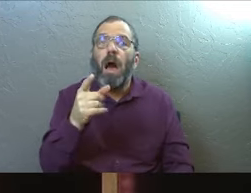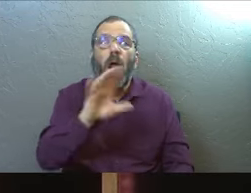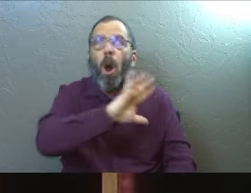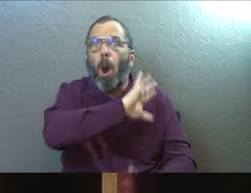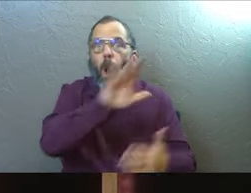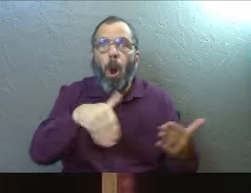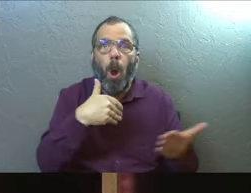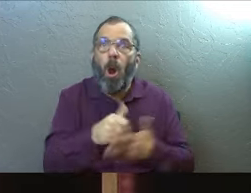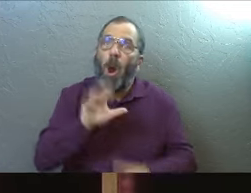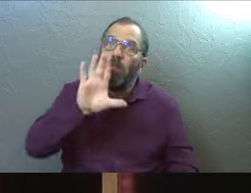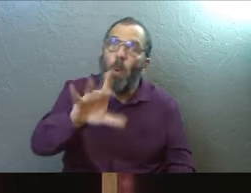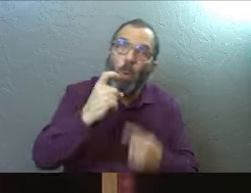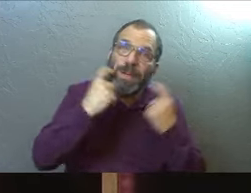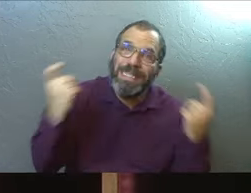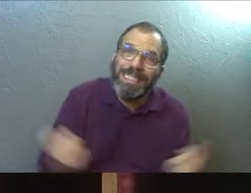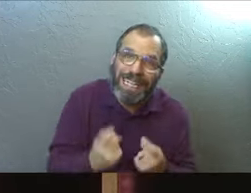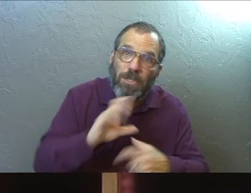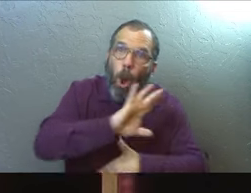fact that